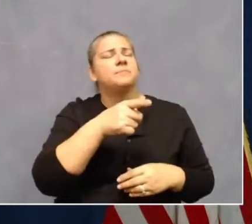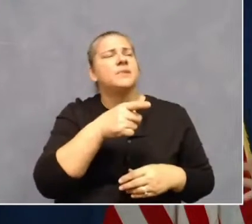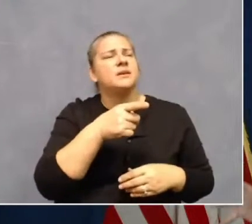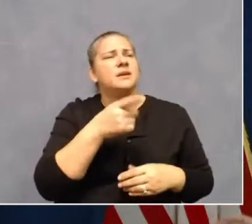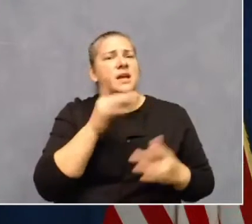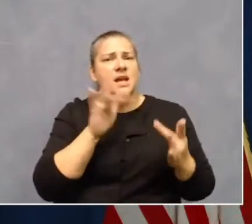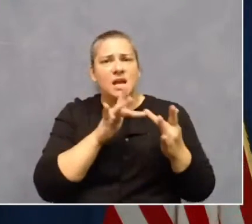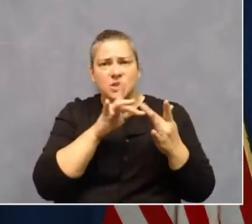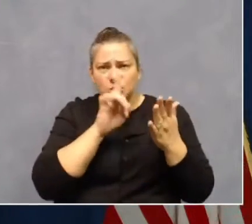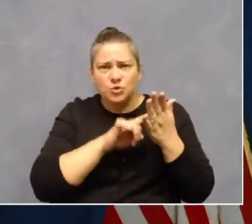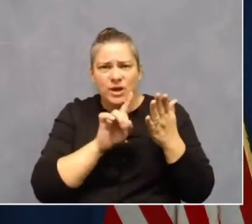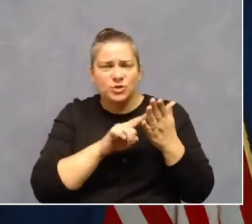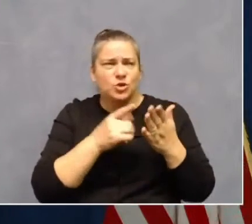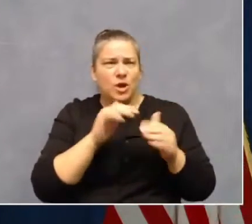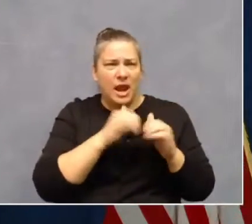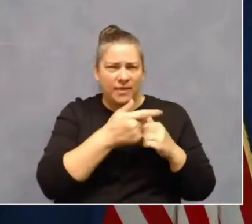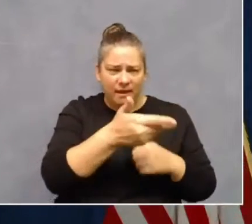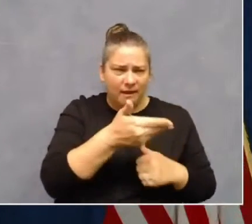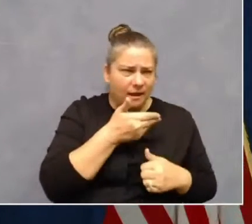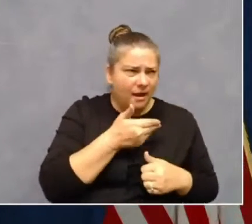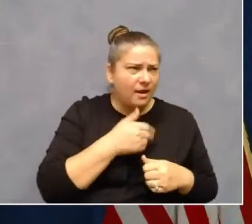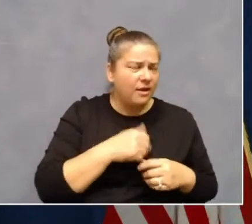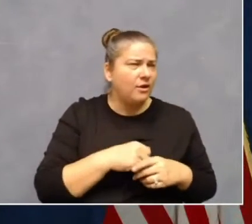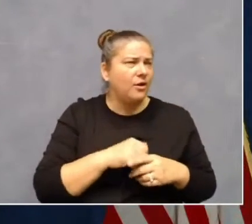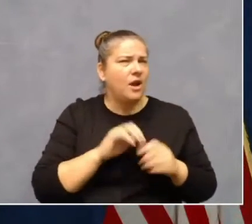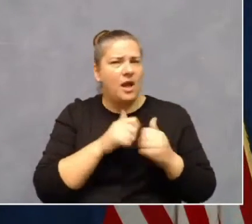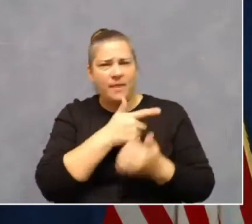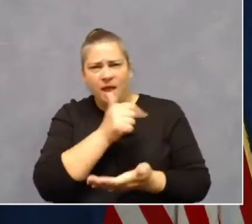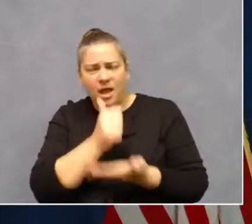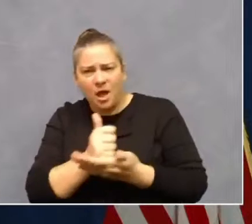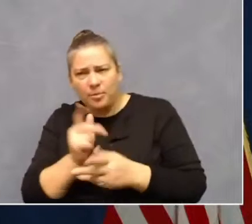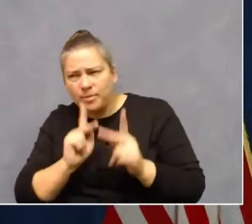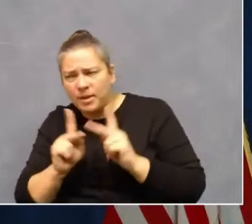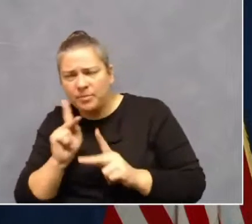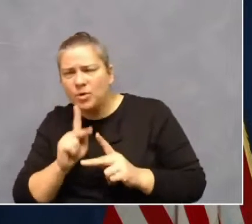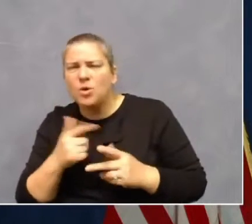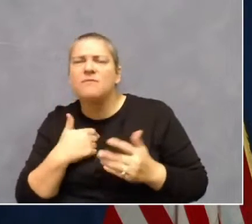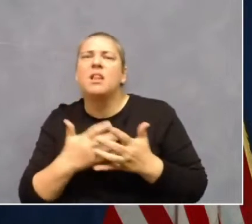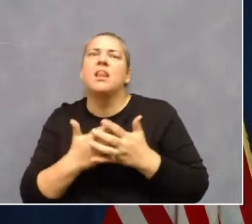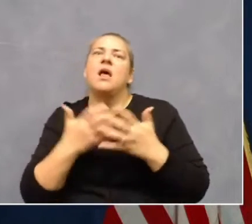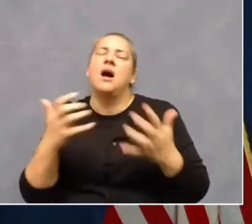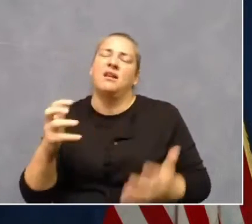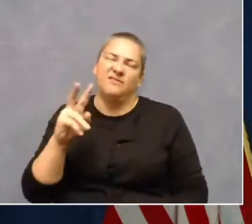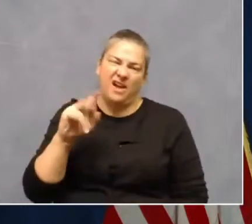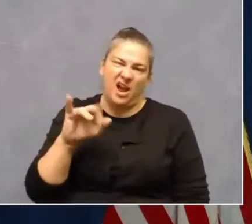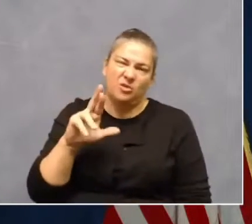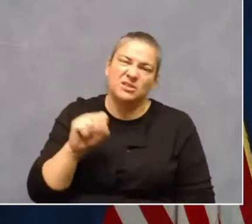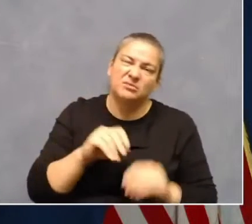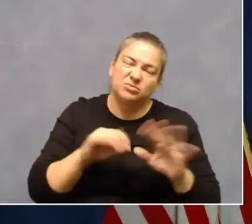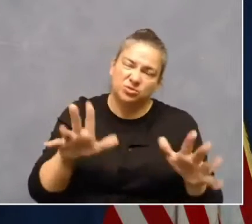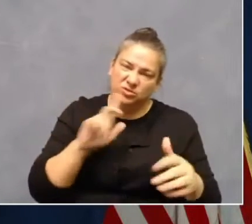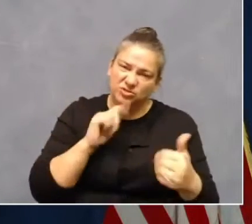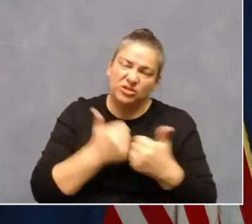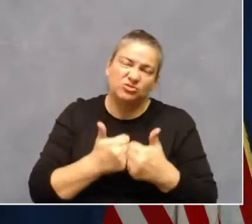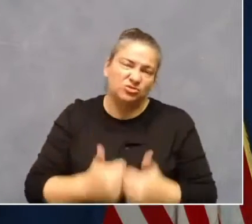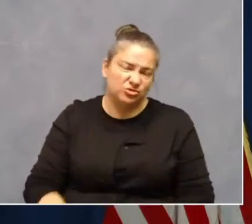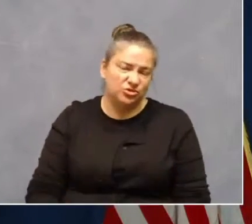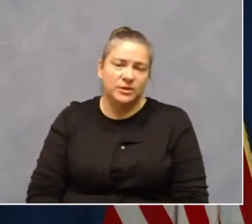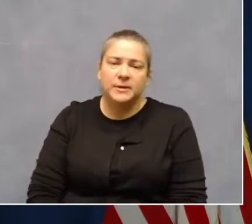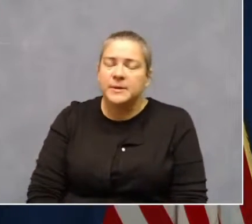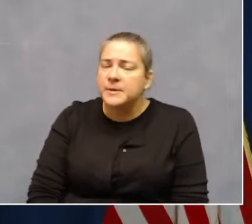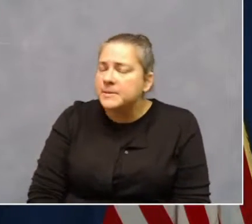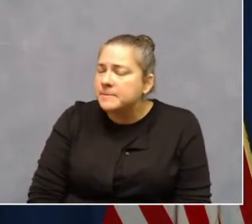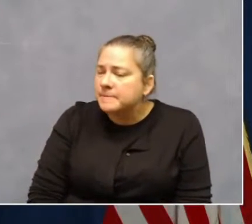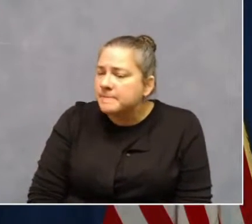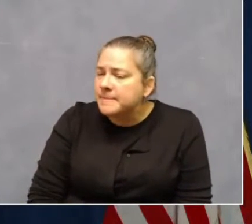were hired and how they help people out there. It's just we got a lot of virus, and that's our challenge. Joe? I have a couple questions